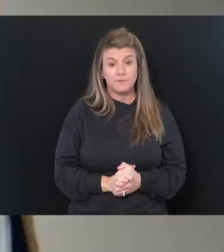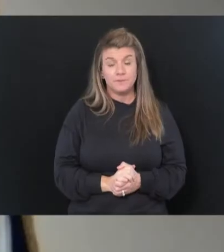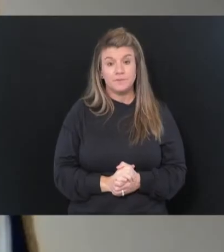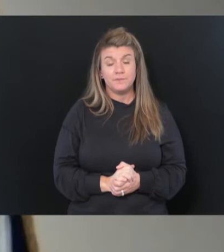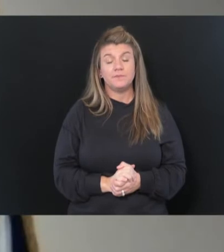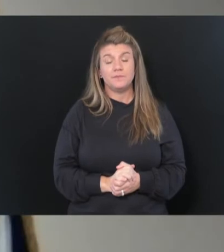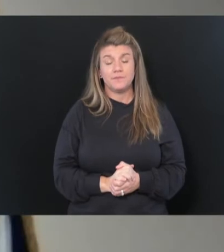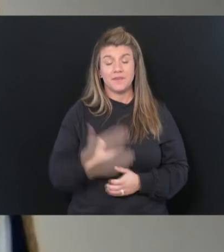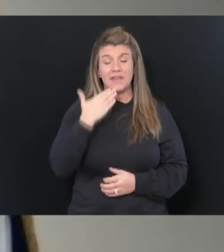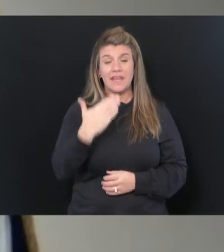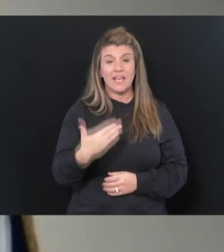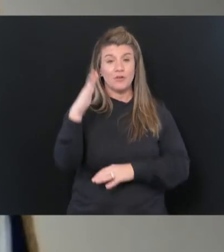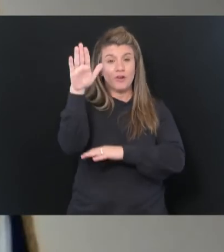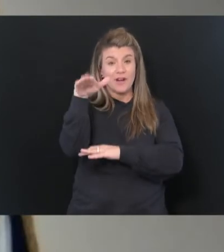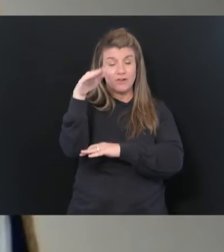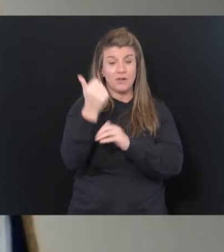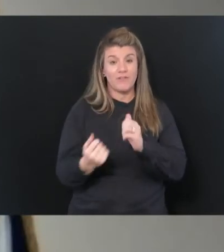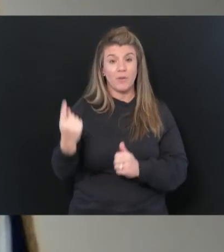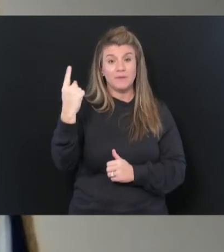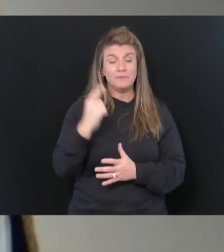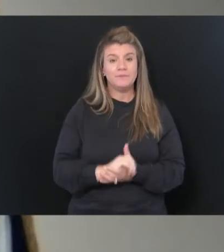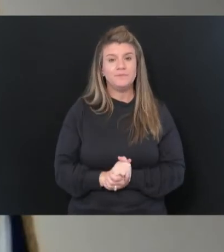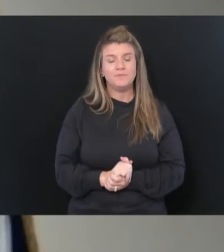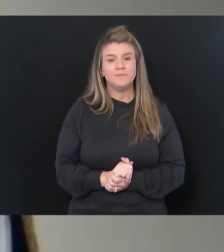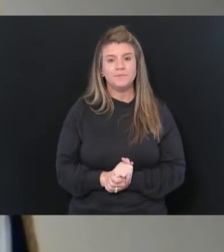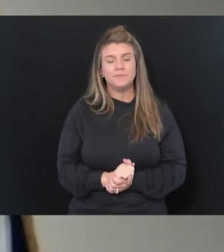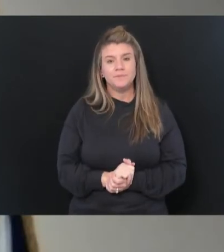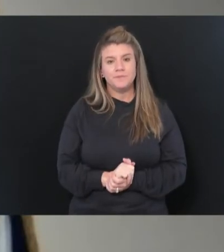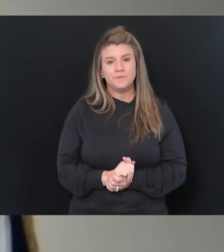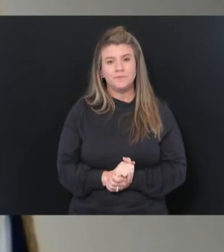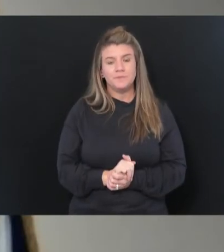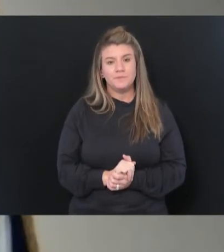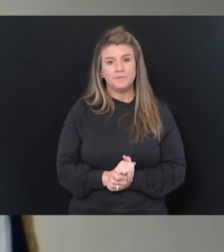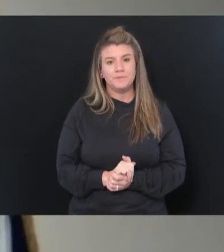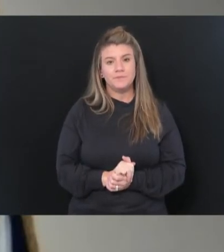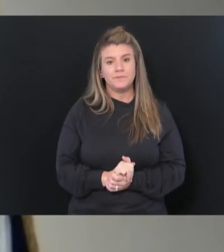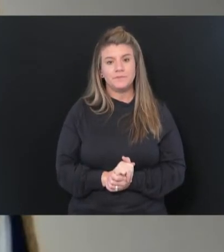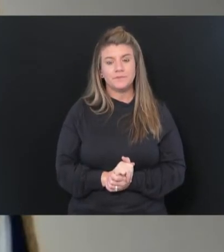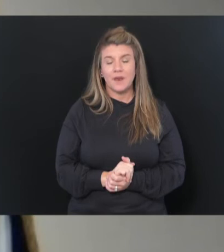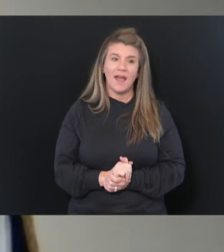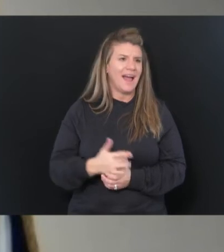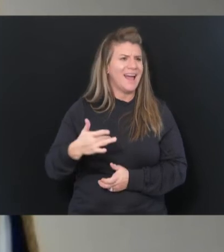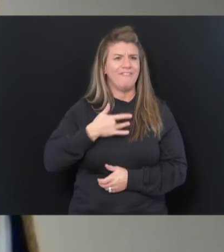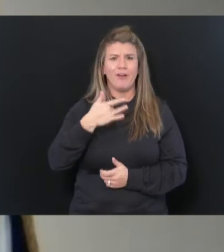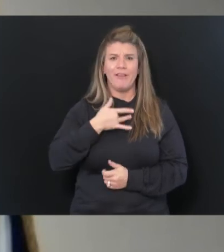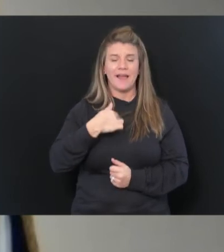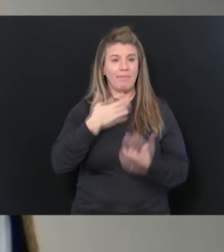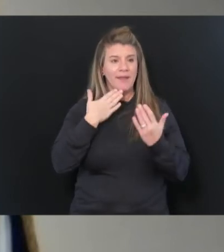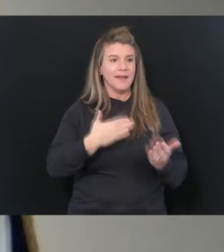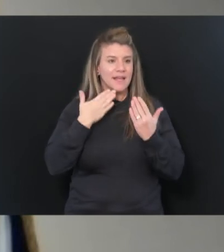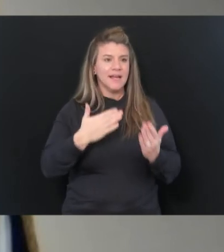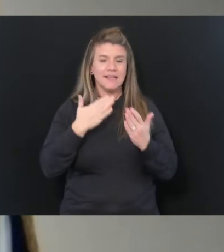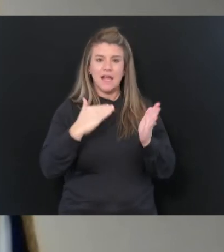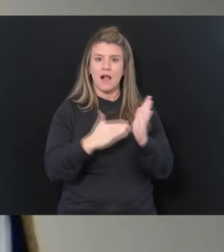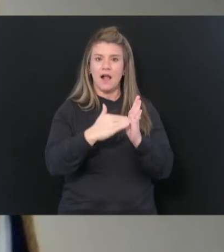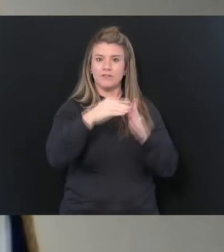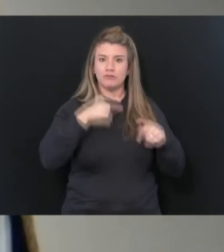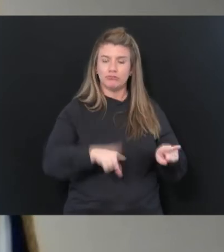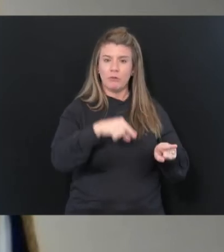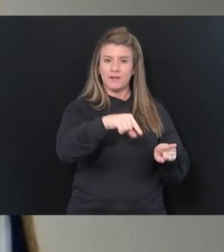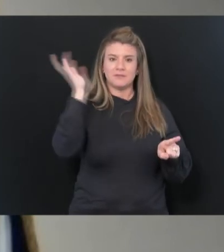Thank you. Good afternoon, everyone. It seems like I say thank you a lot on these briefings. The